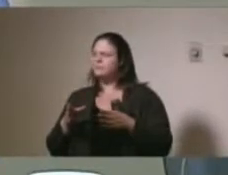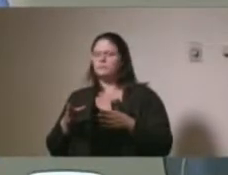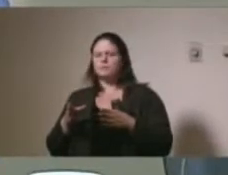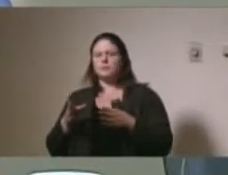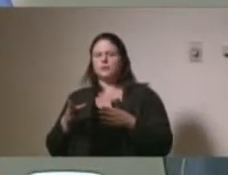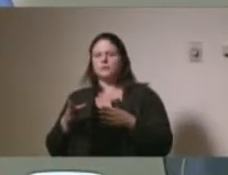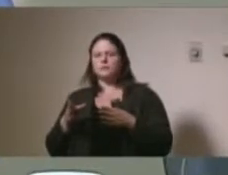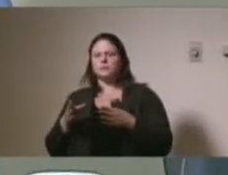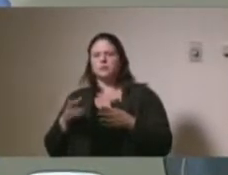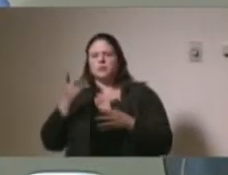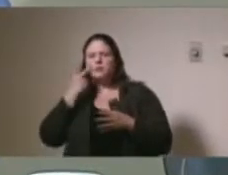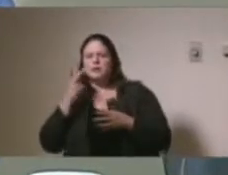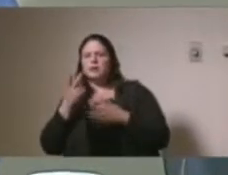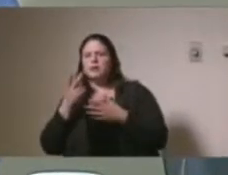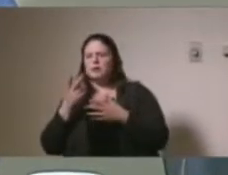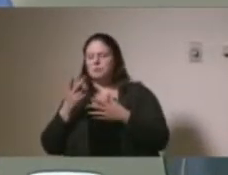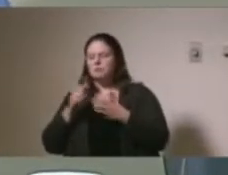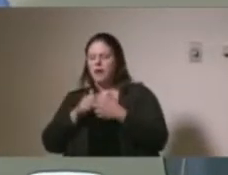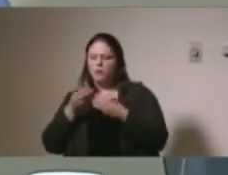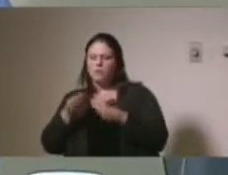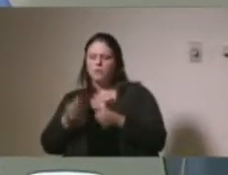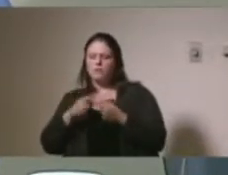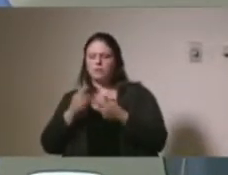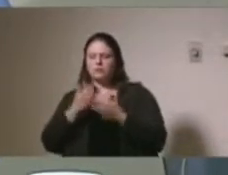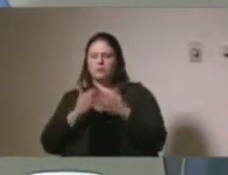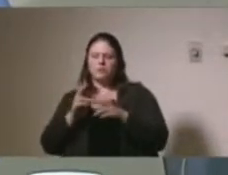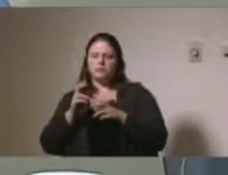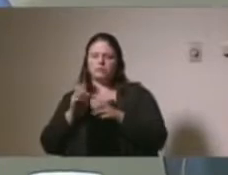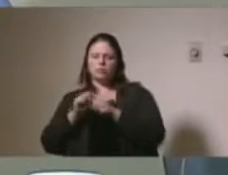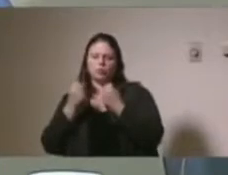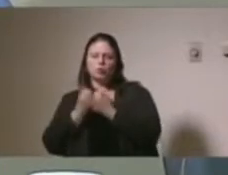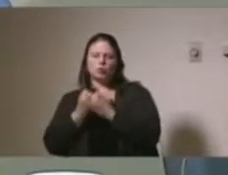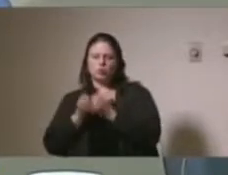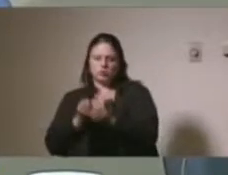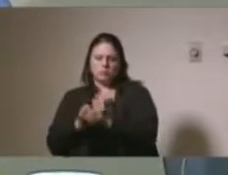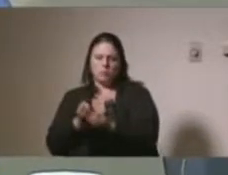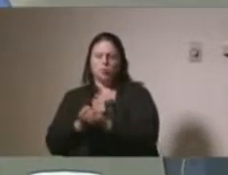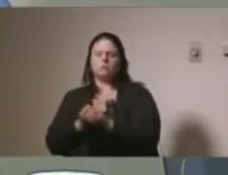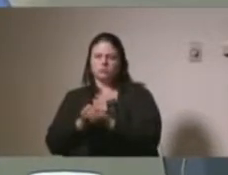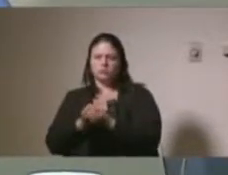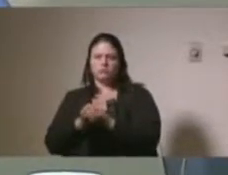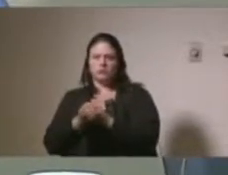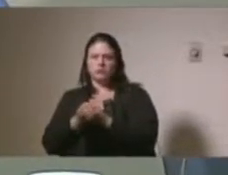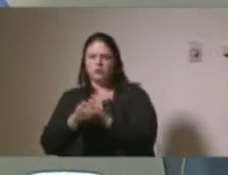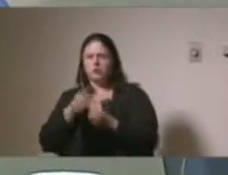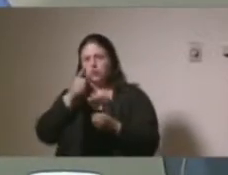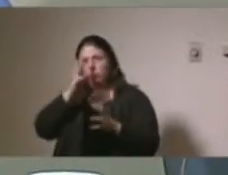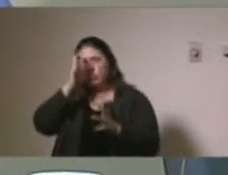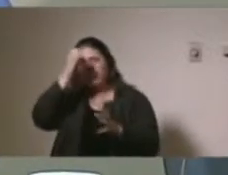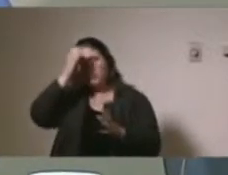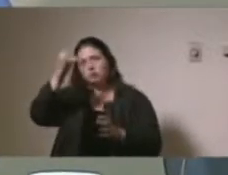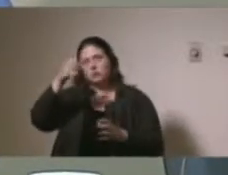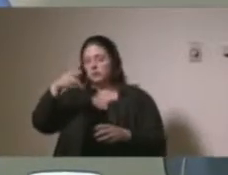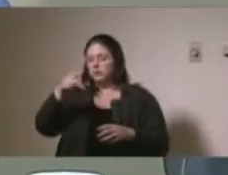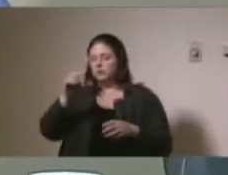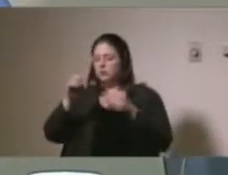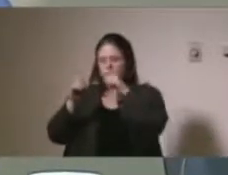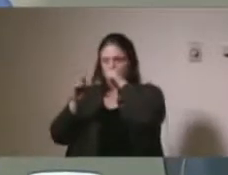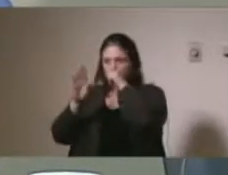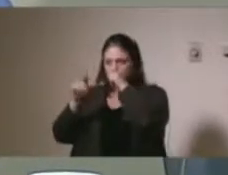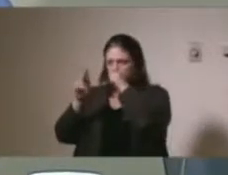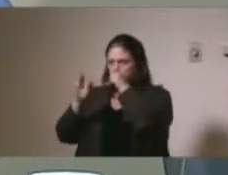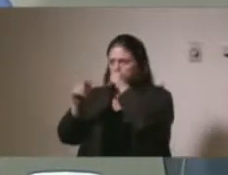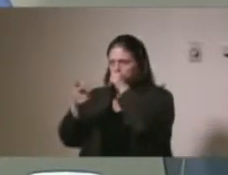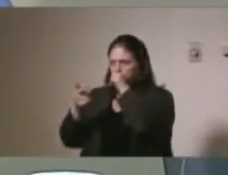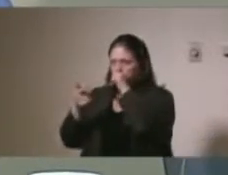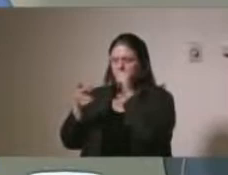investments that people want to see. So I think as you move forward with this whole concept of postal banking, it's really starting to think about how we